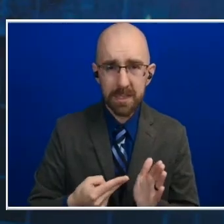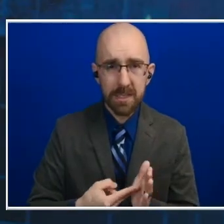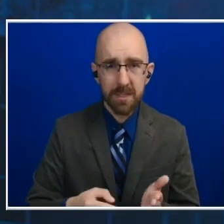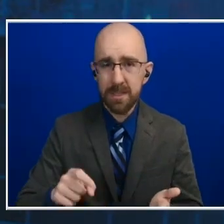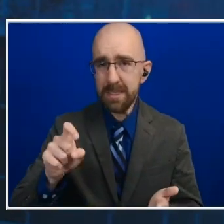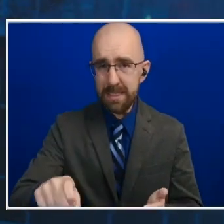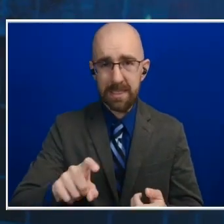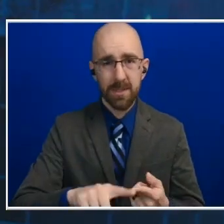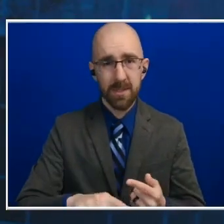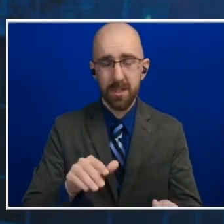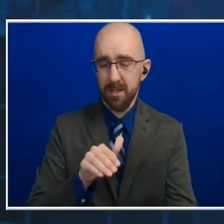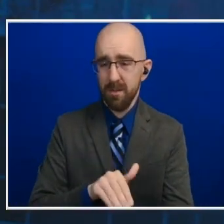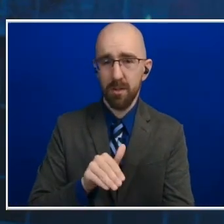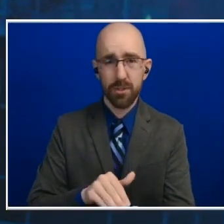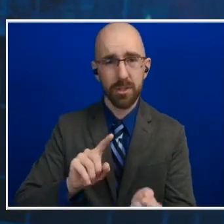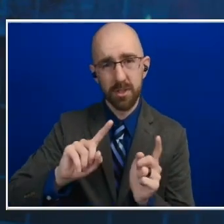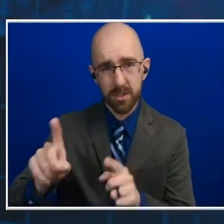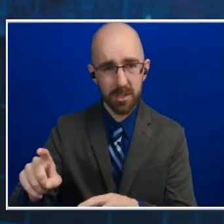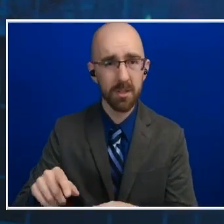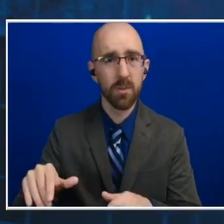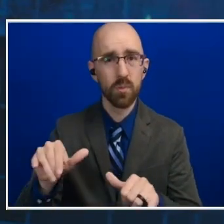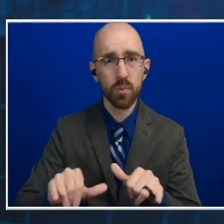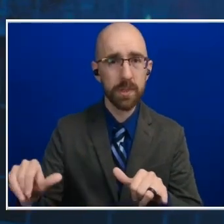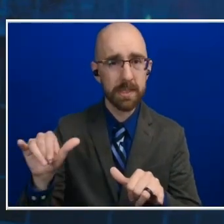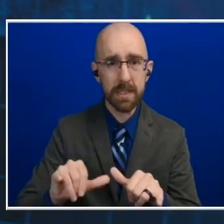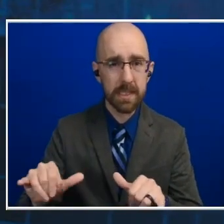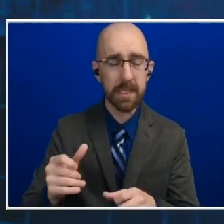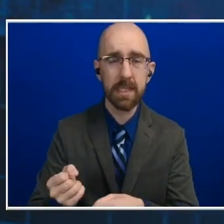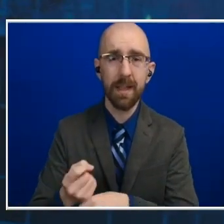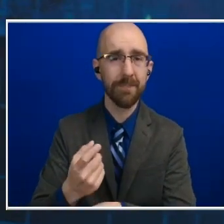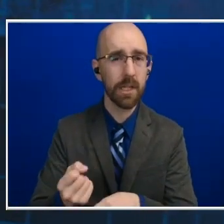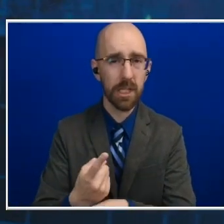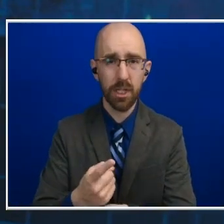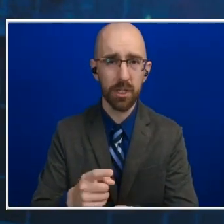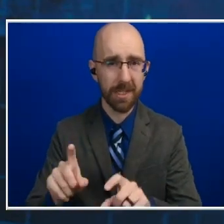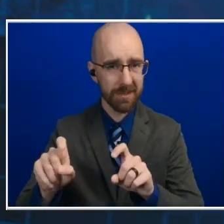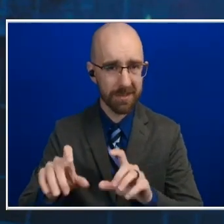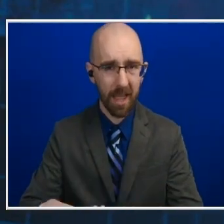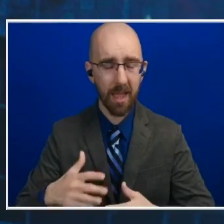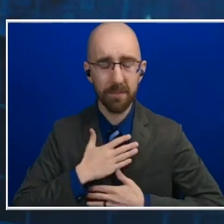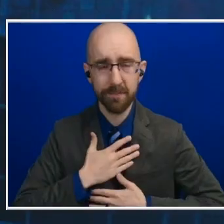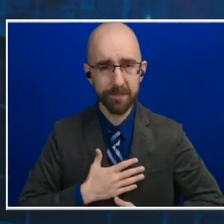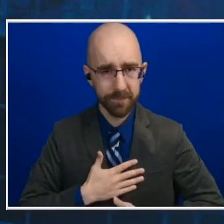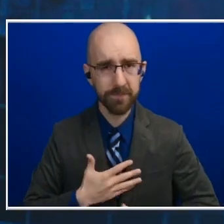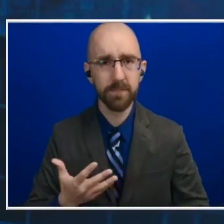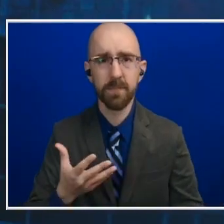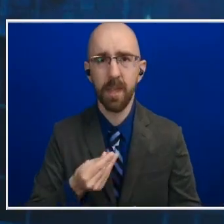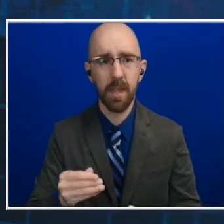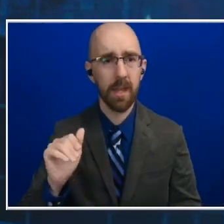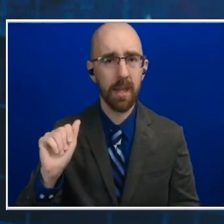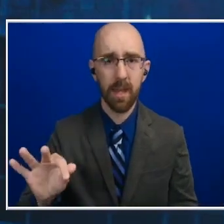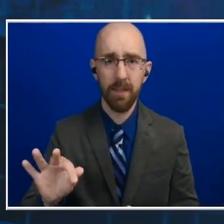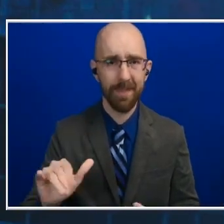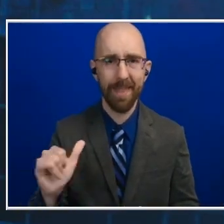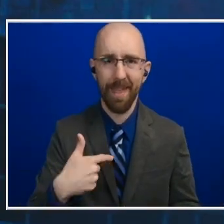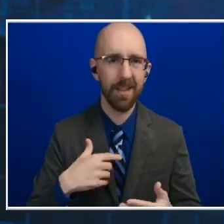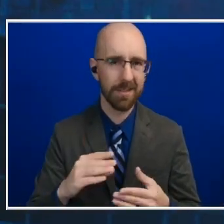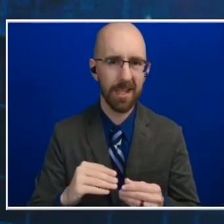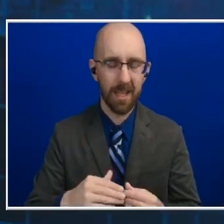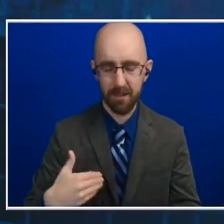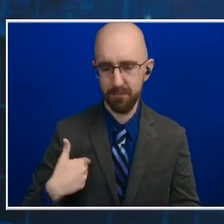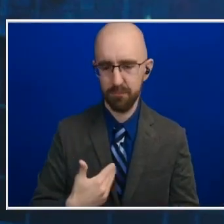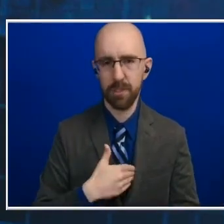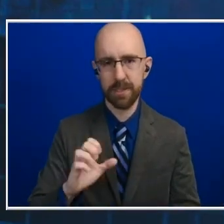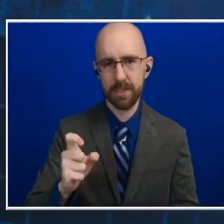You need to have your routine yearly exams. And then if you, like you said, do your breast exams, and if you feel a